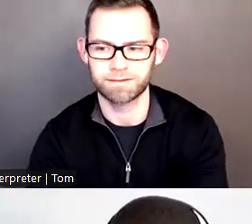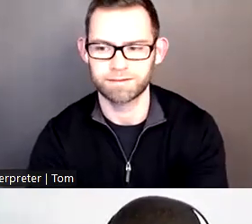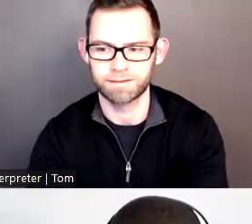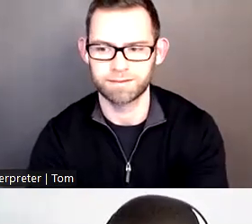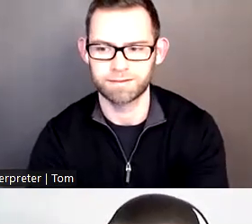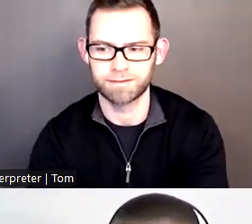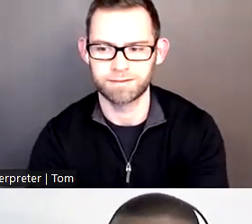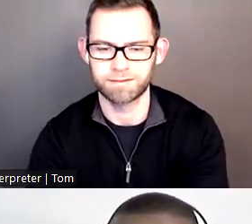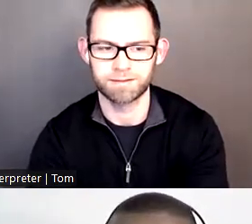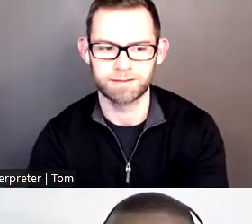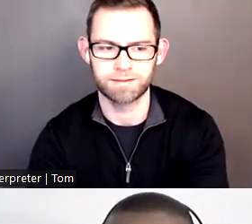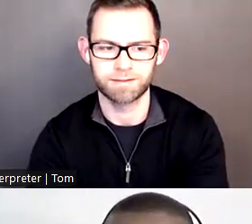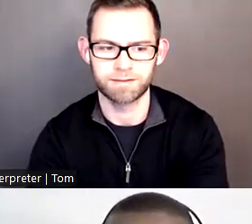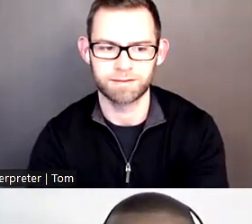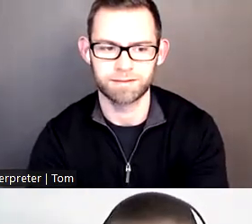Okay.